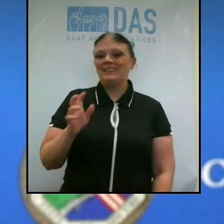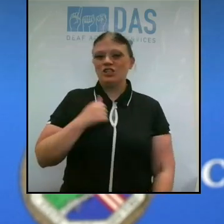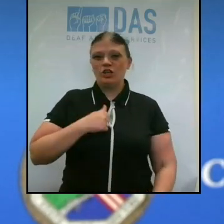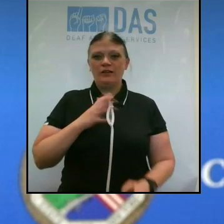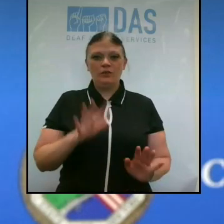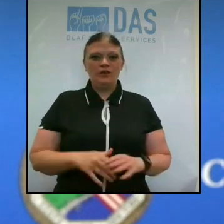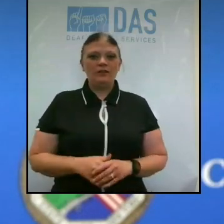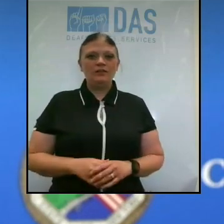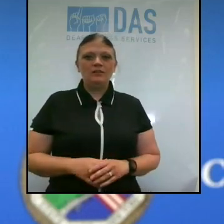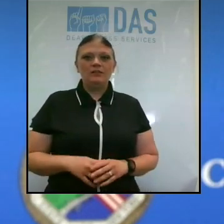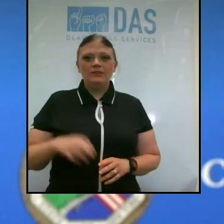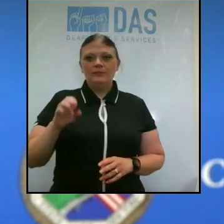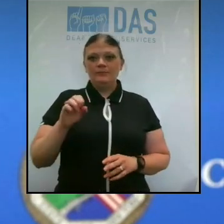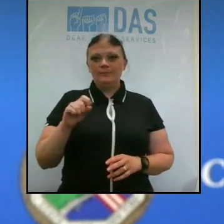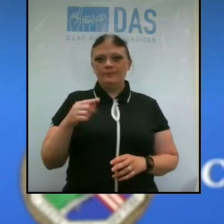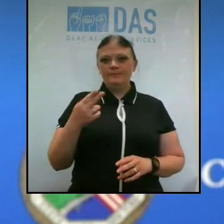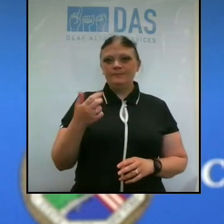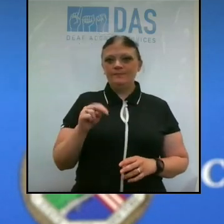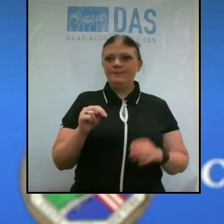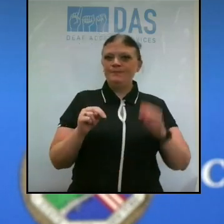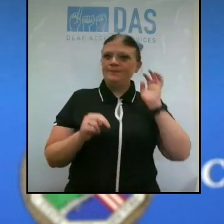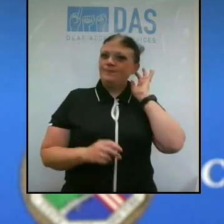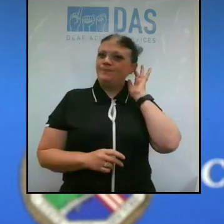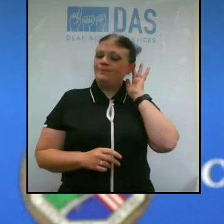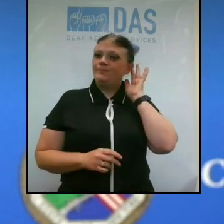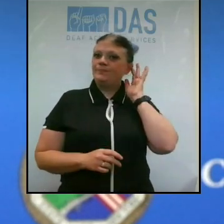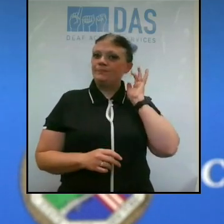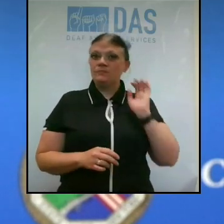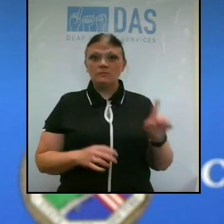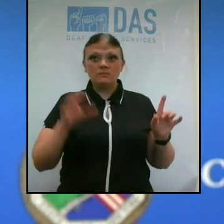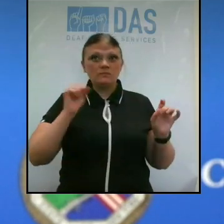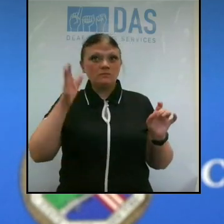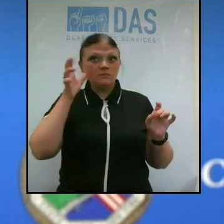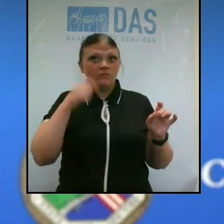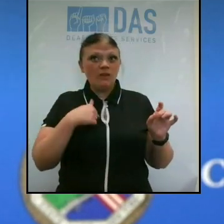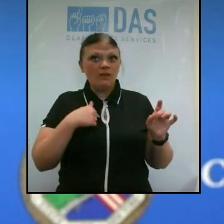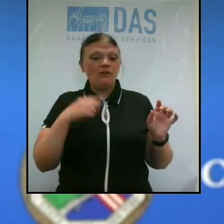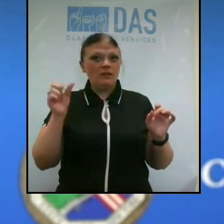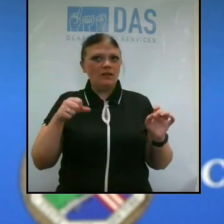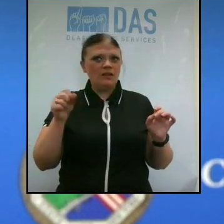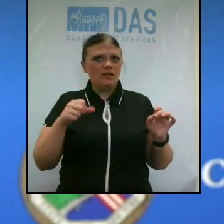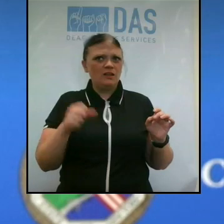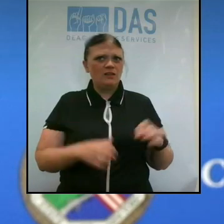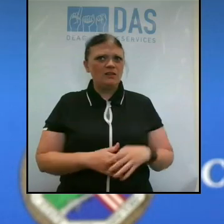Okay. Ethan Powers, B News. Mark, can you hear me? I can.